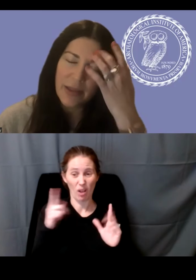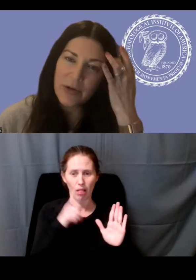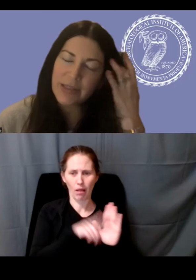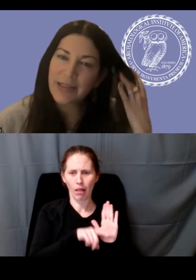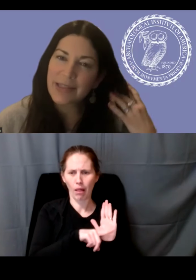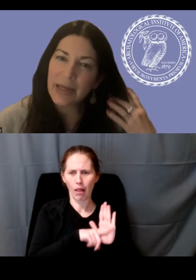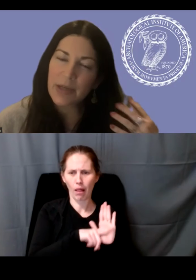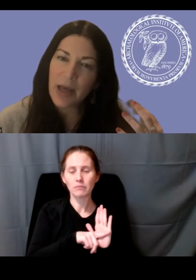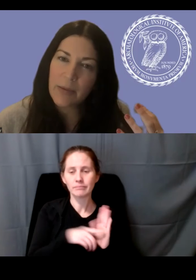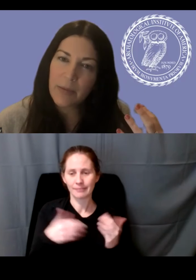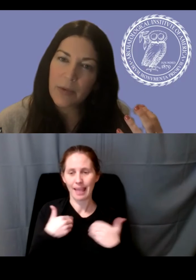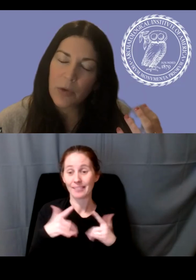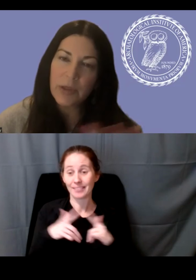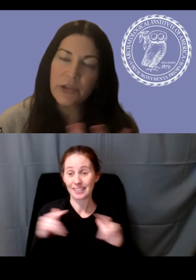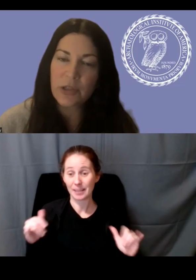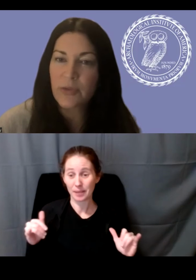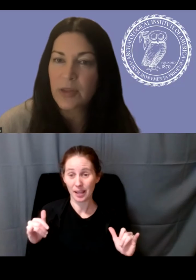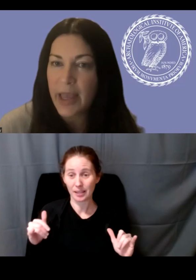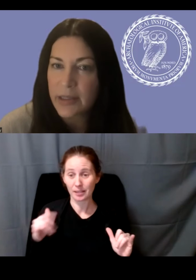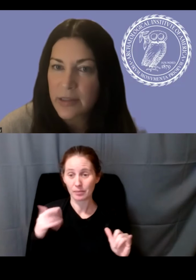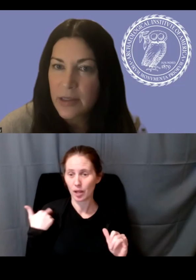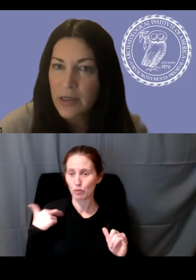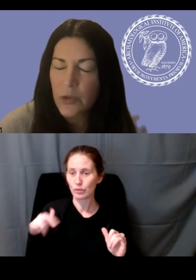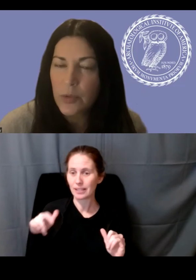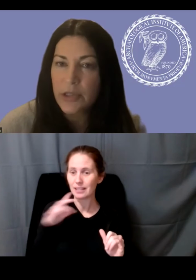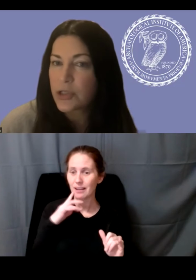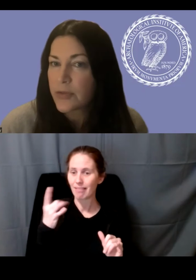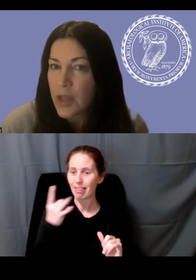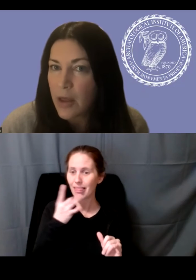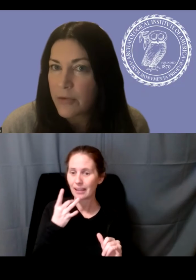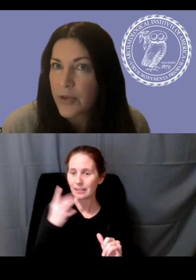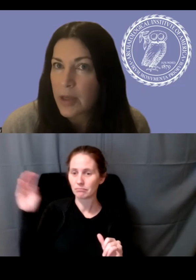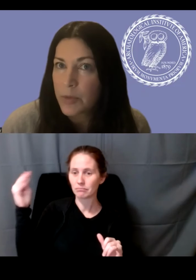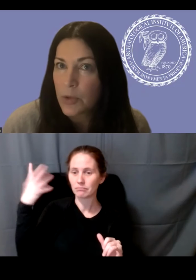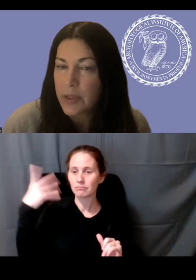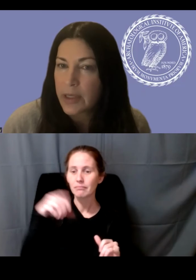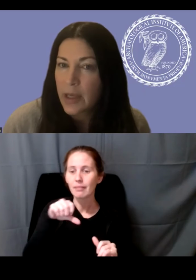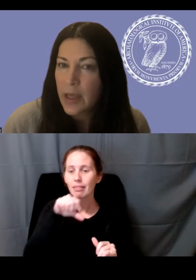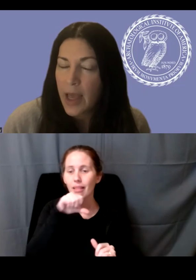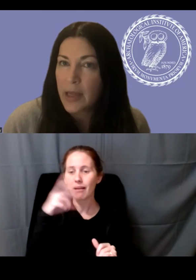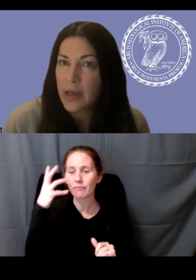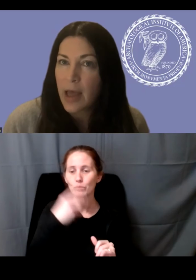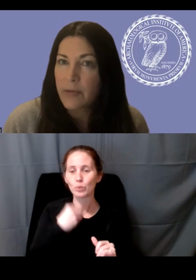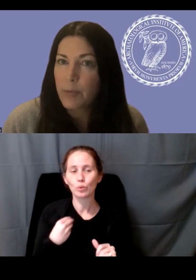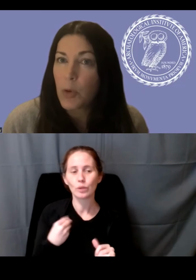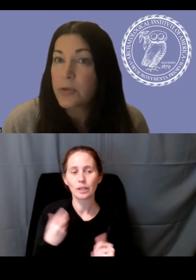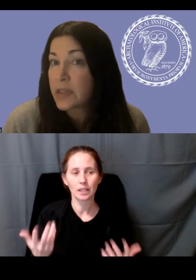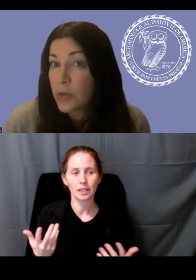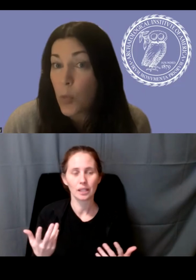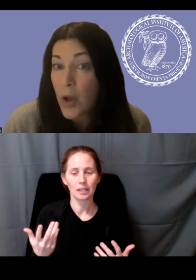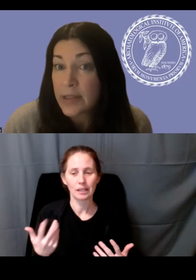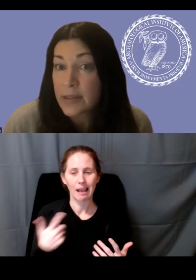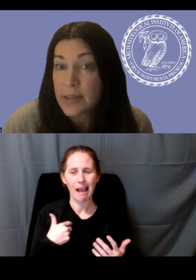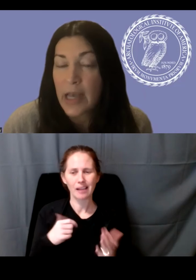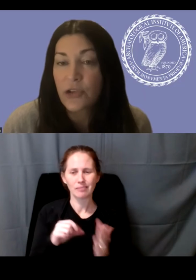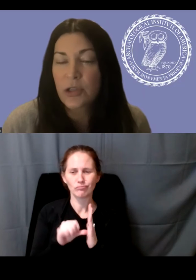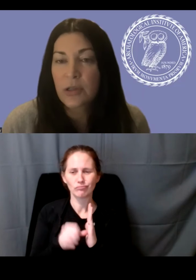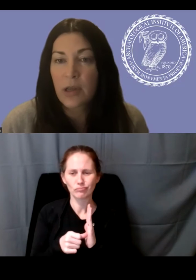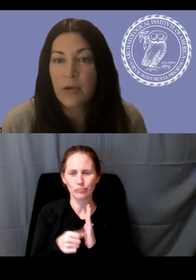negativity, there is at the same time a religion of light, a religion of love and beauty. And I've bolded